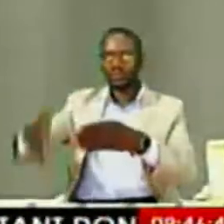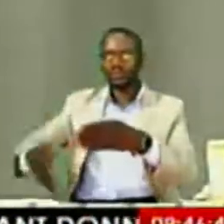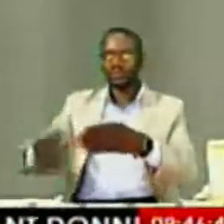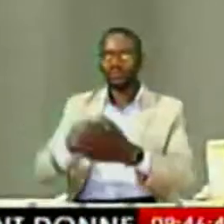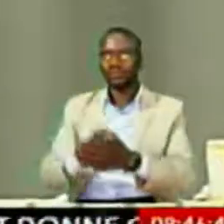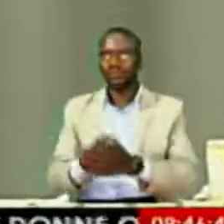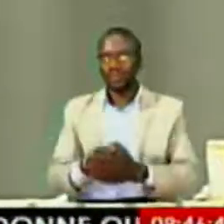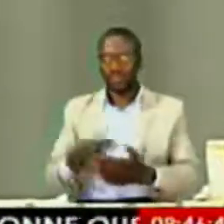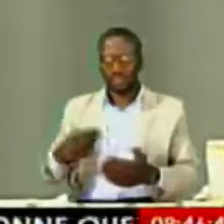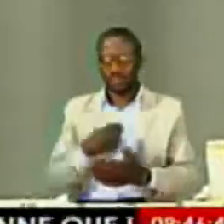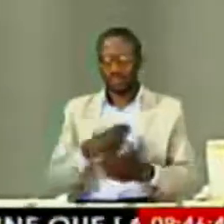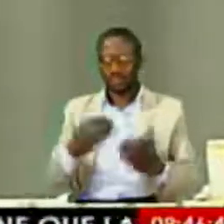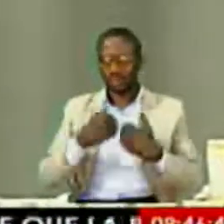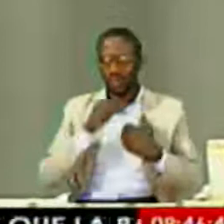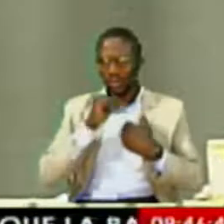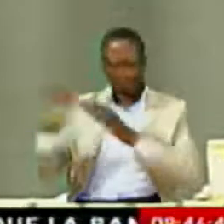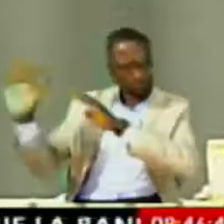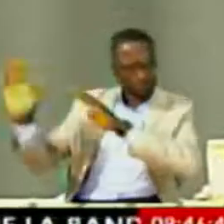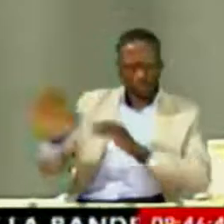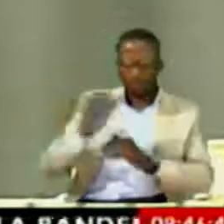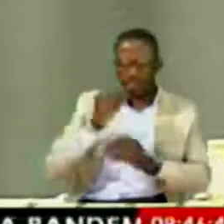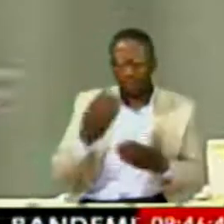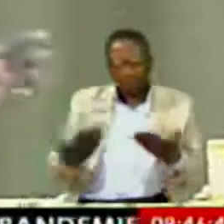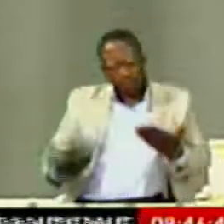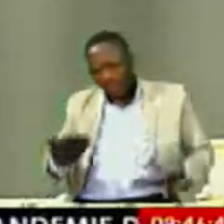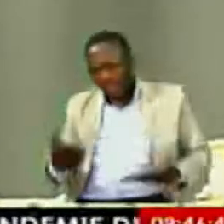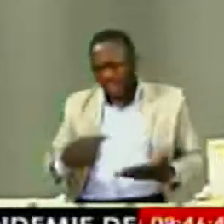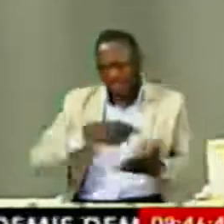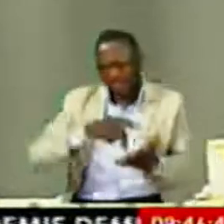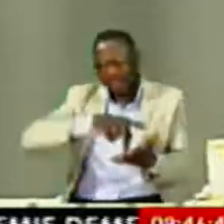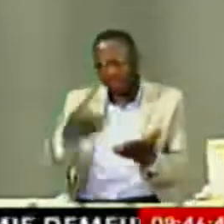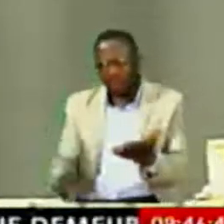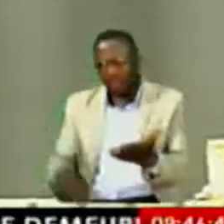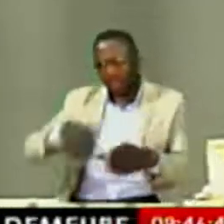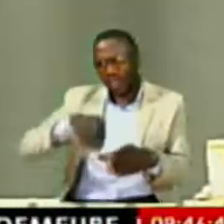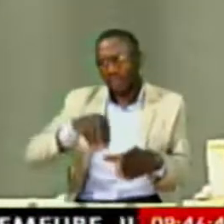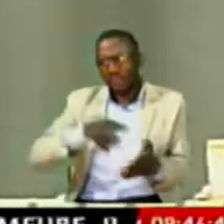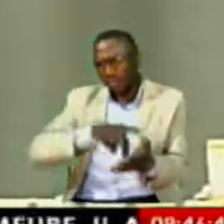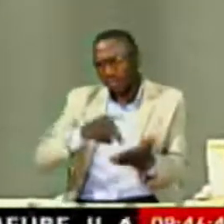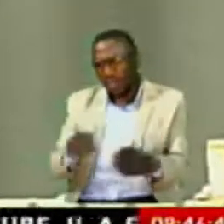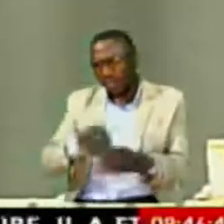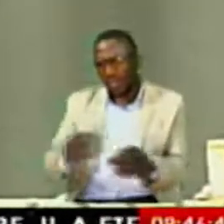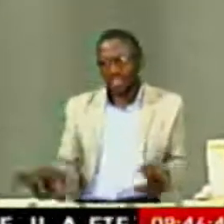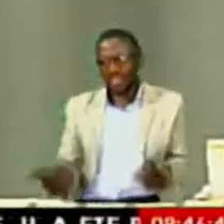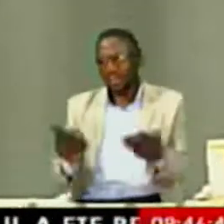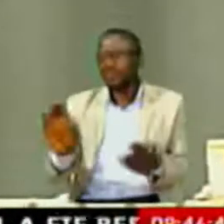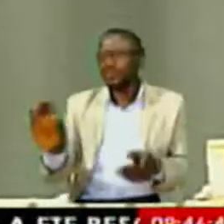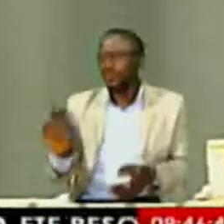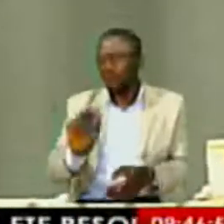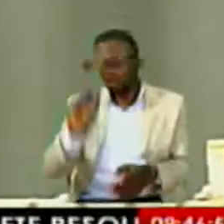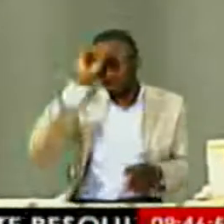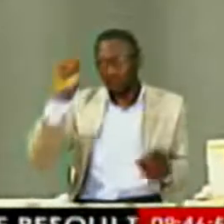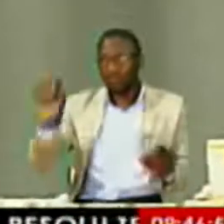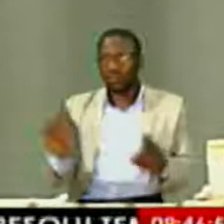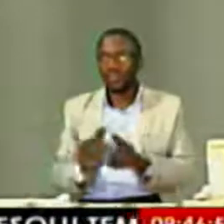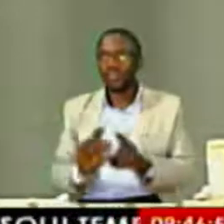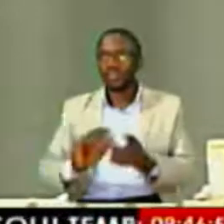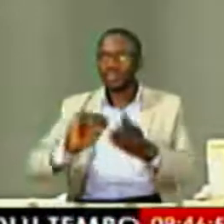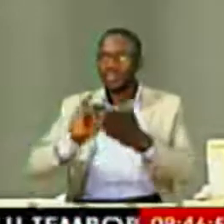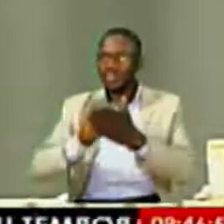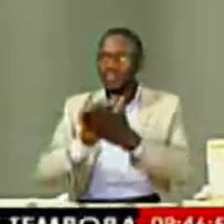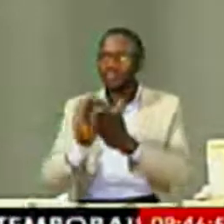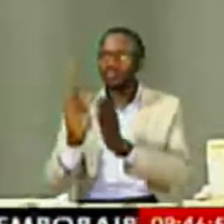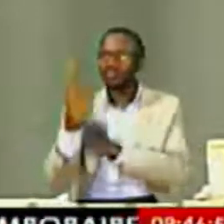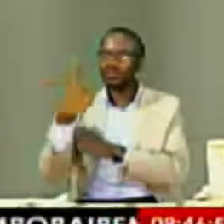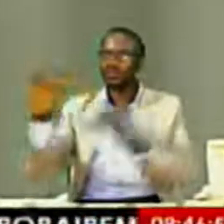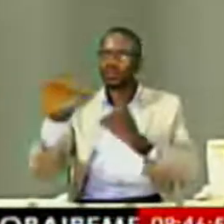n'avons pas peur de dire non, peut-être je vais aussi tomber. Non, frère. We are not afraid of saying maybe I will fall. Non. No, brother, no. C'est Dieu qui nous a appelés.